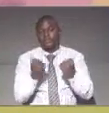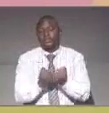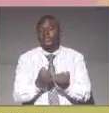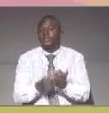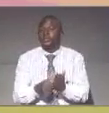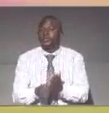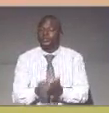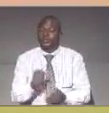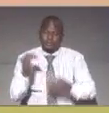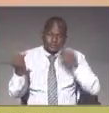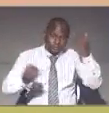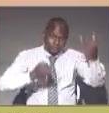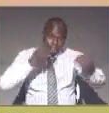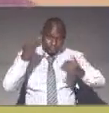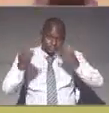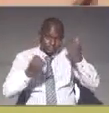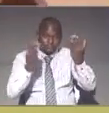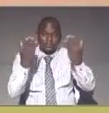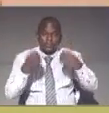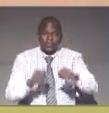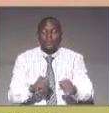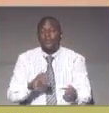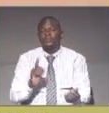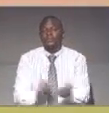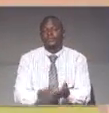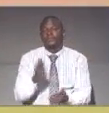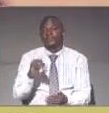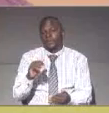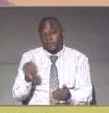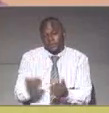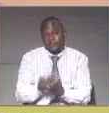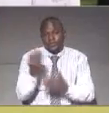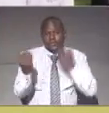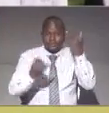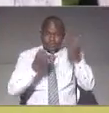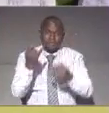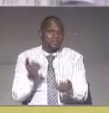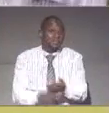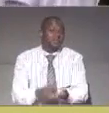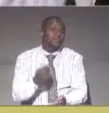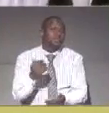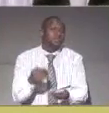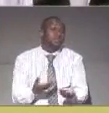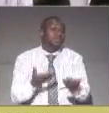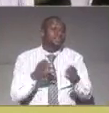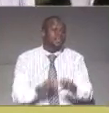To innovate that enables you to earn. Any innovation that does not earn you money is